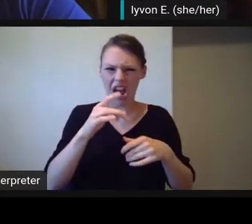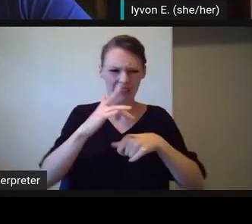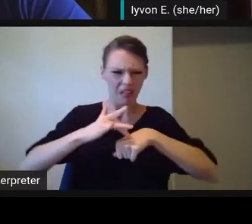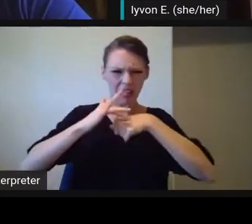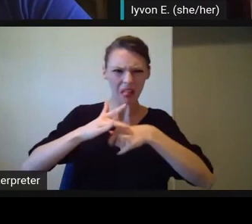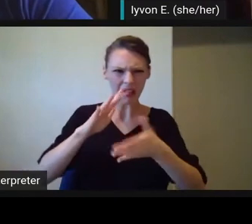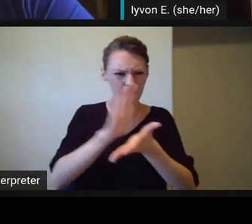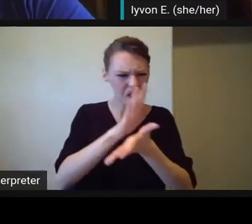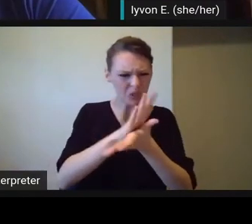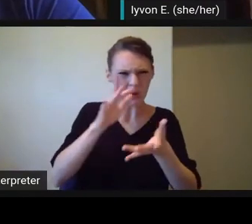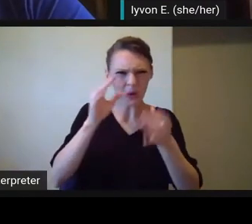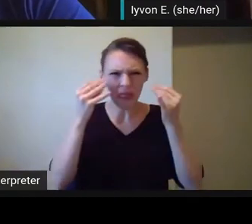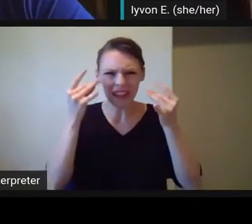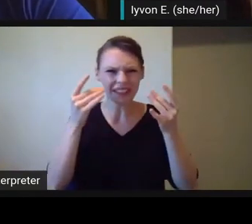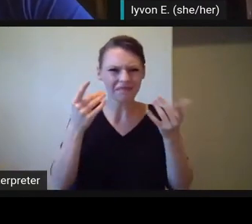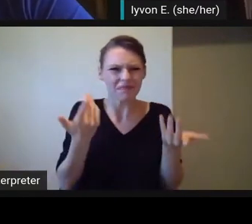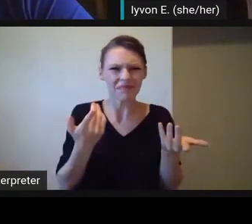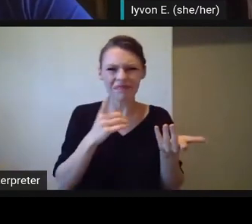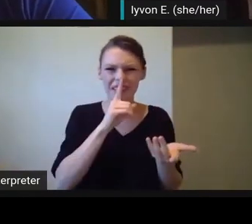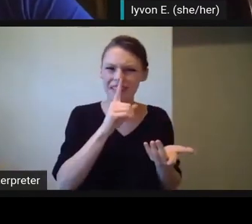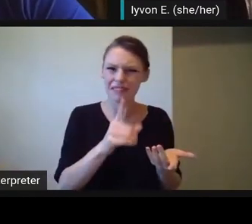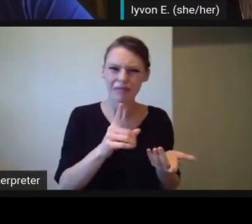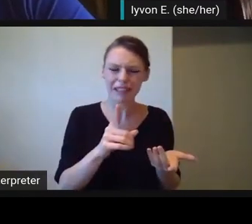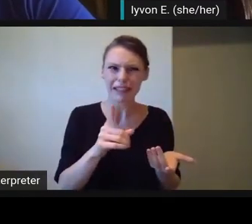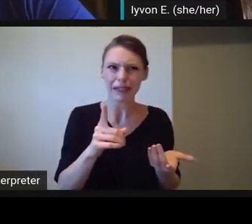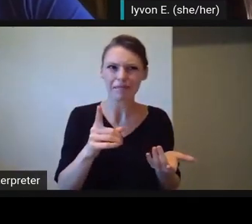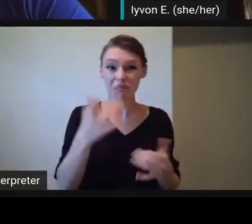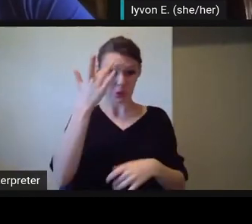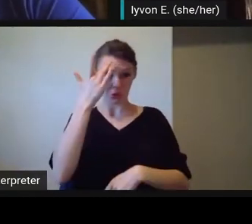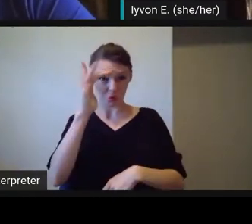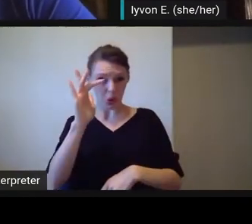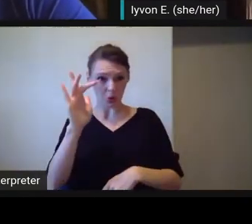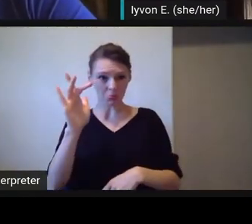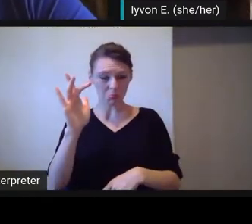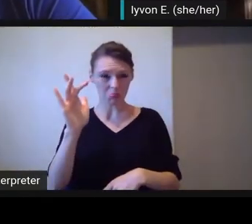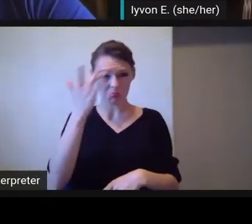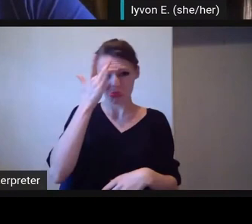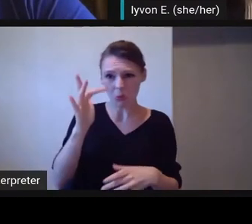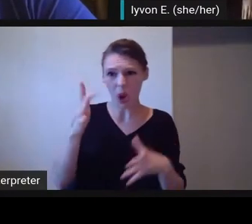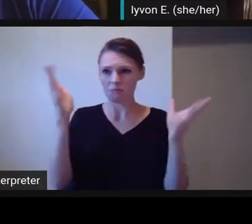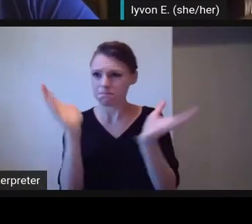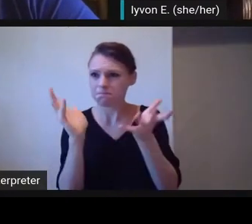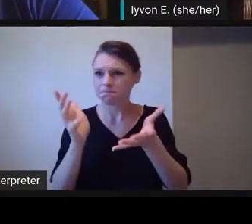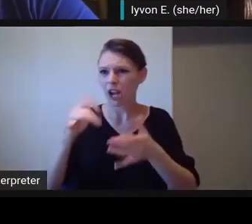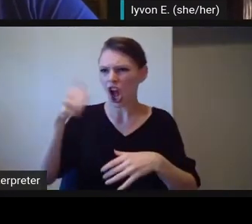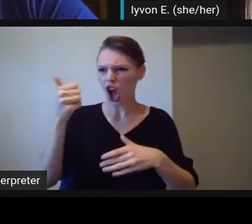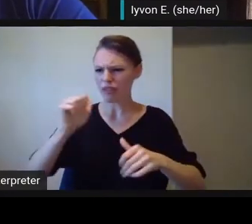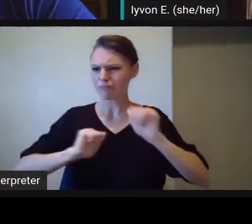being smart and talking to playwrights like a smart person. I don't think I need to go